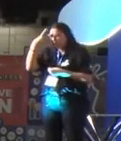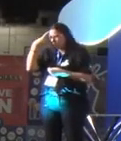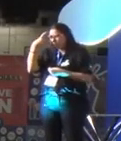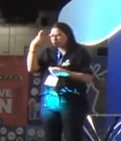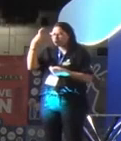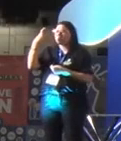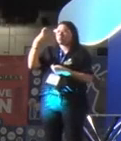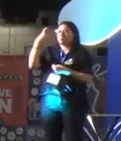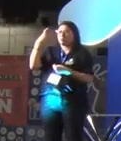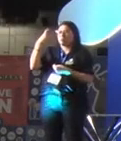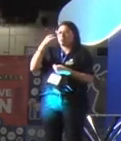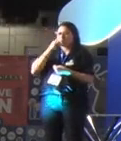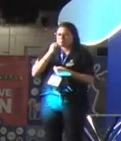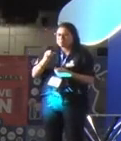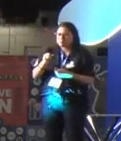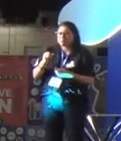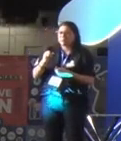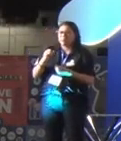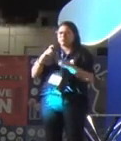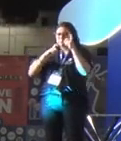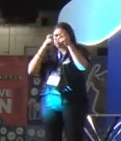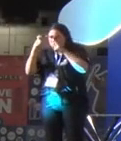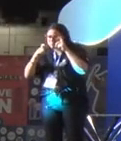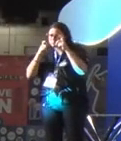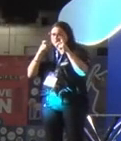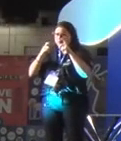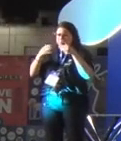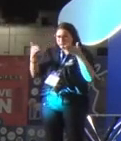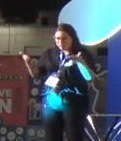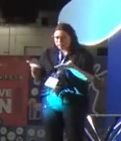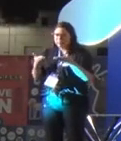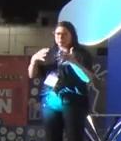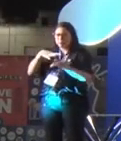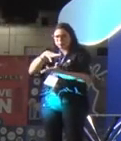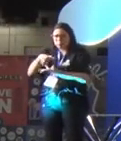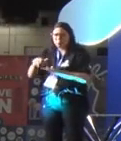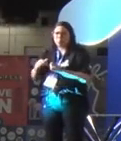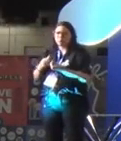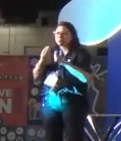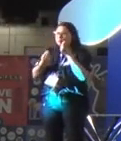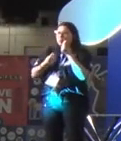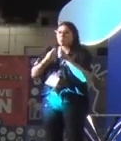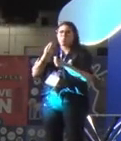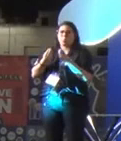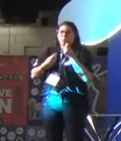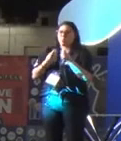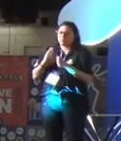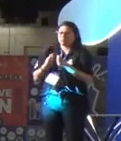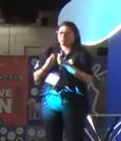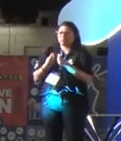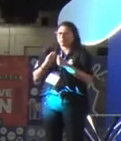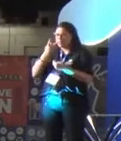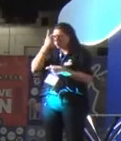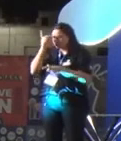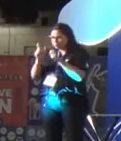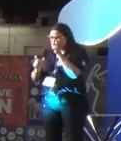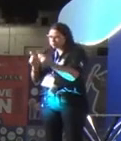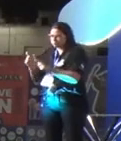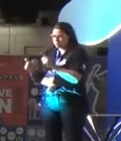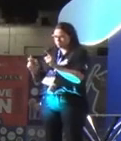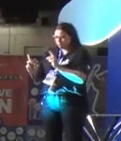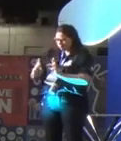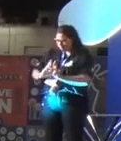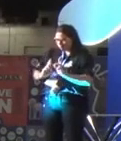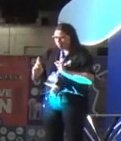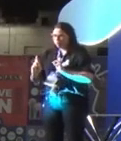address a community, an individual need? How can people relate to what it is you